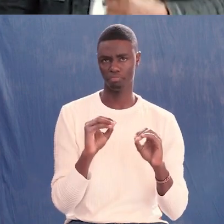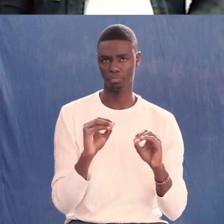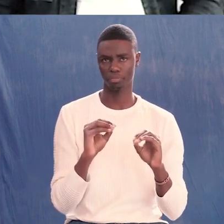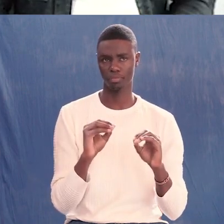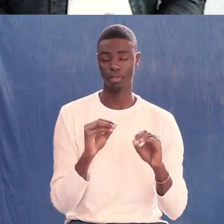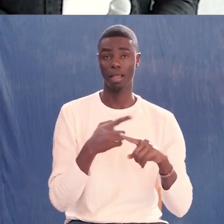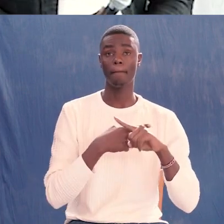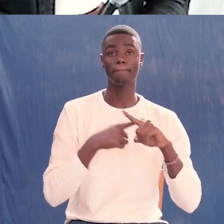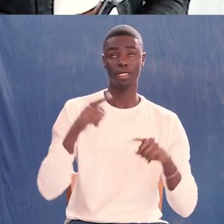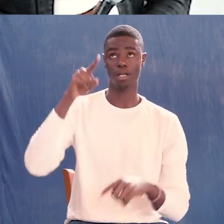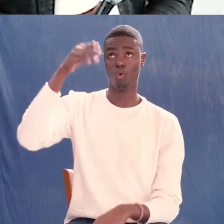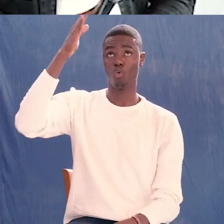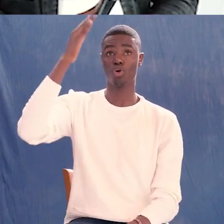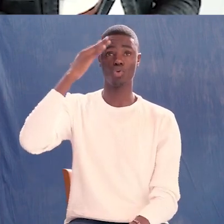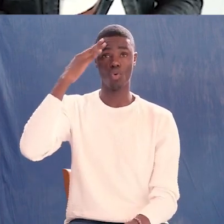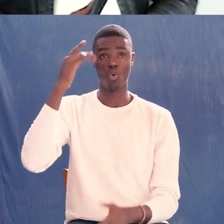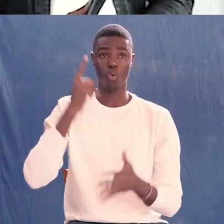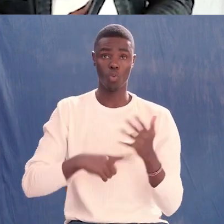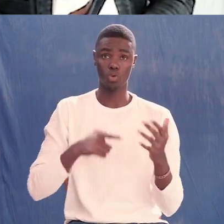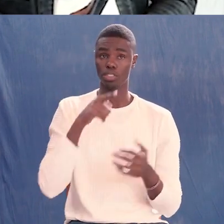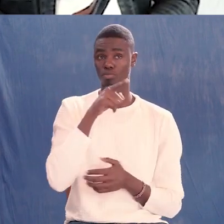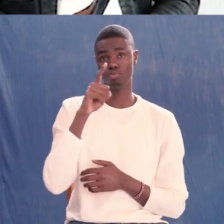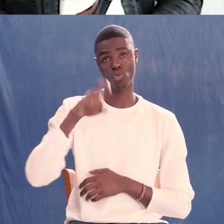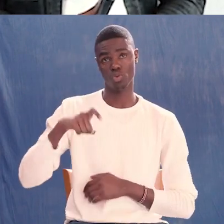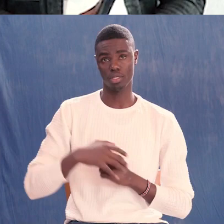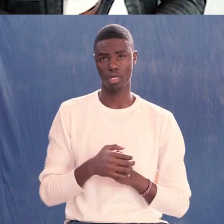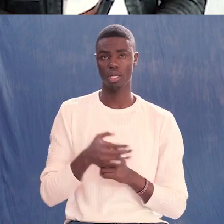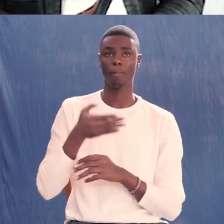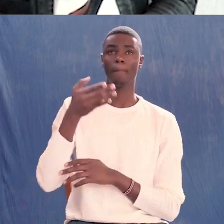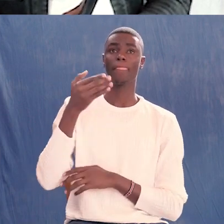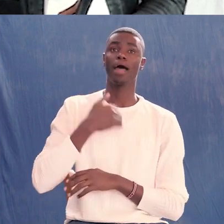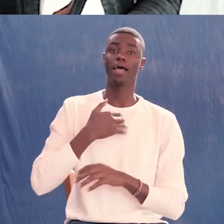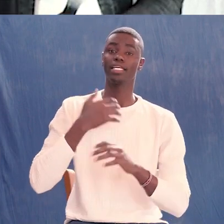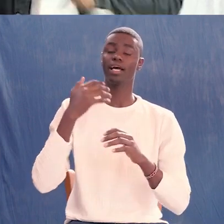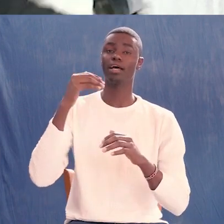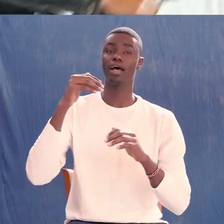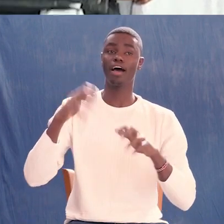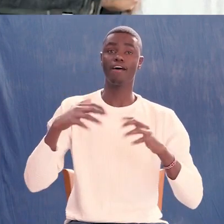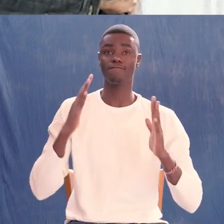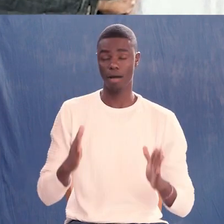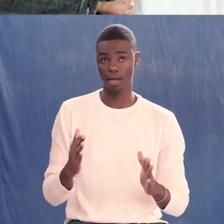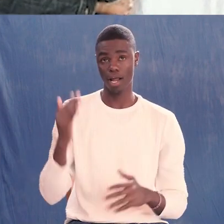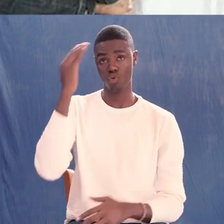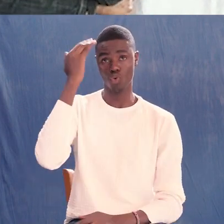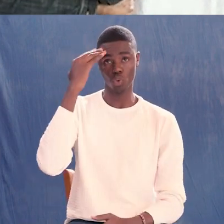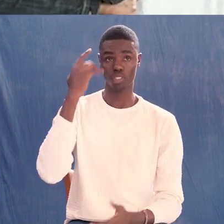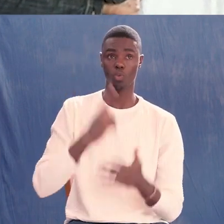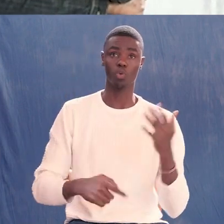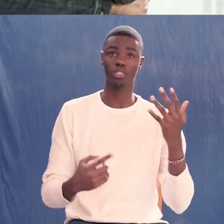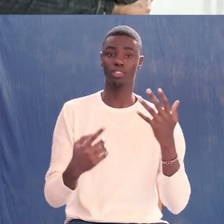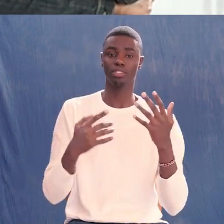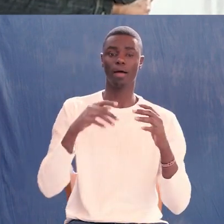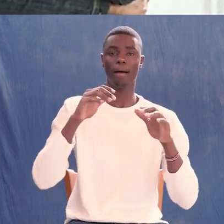But I know what it is that you need. It's the gardener who knows what the plant needs for it to bear fruit.